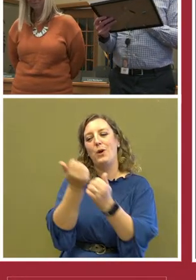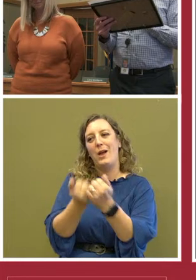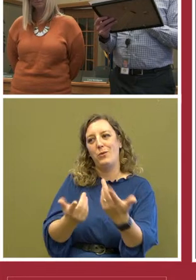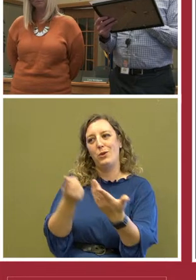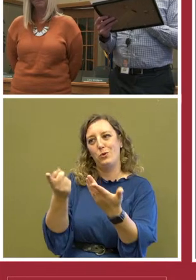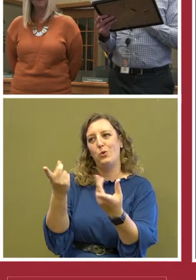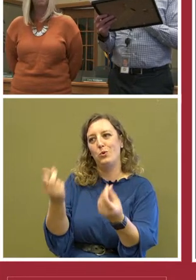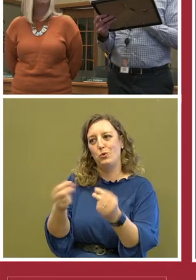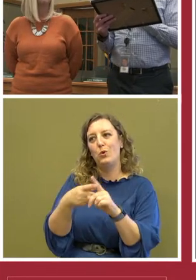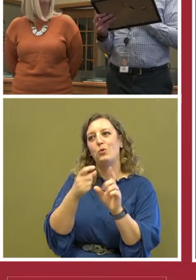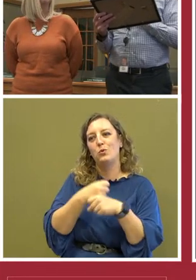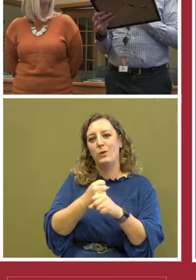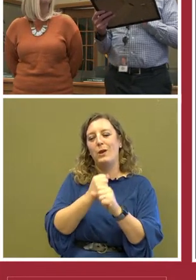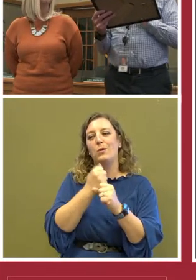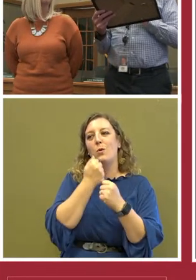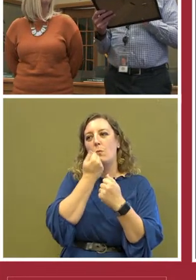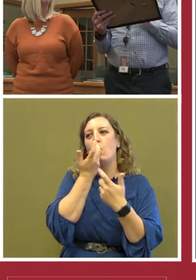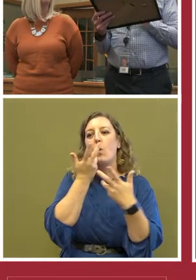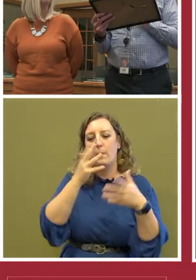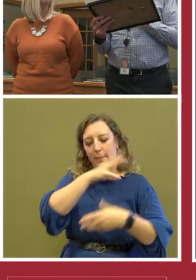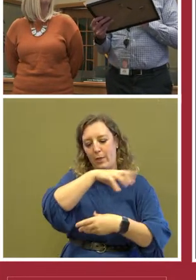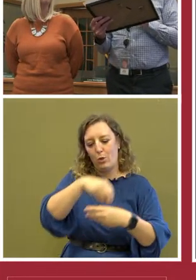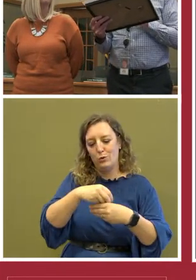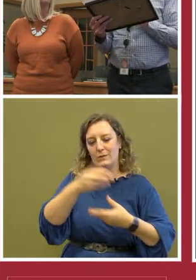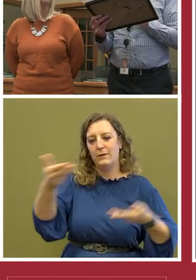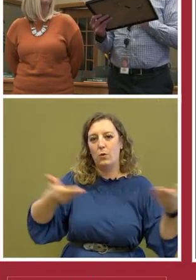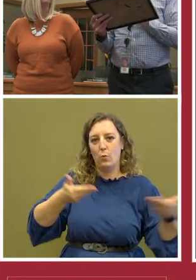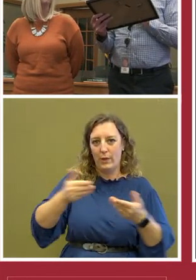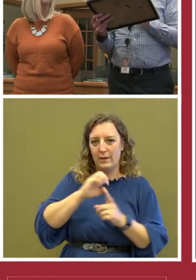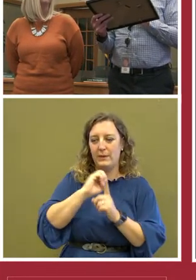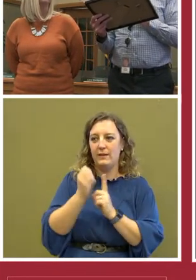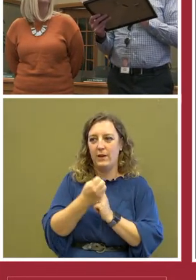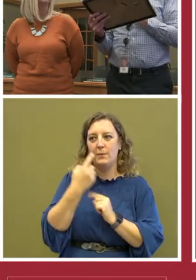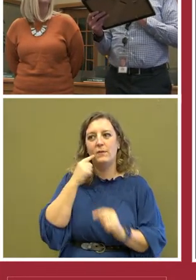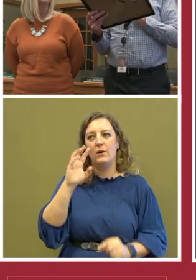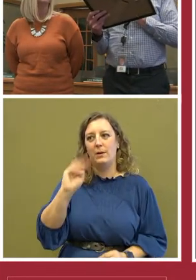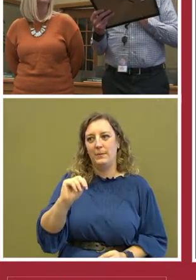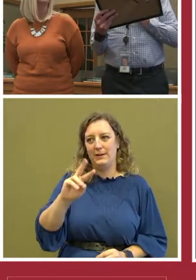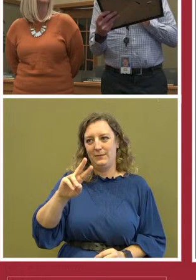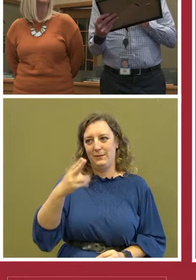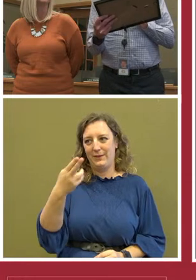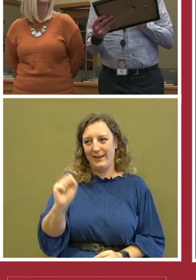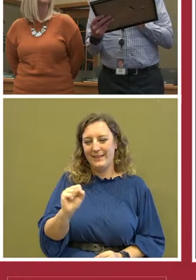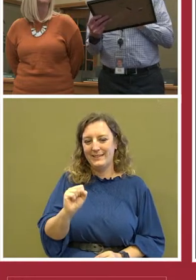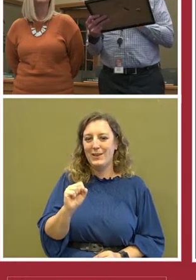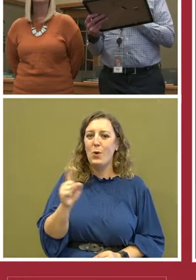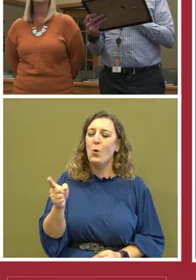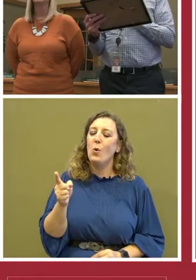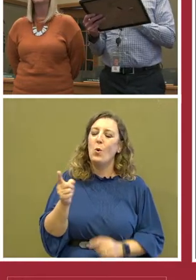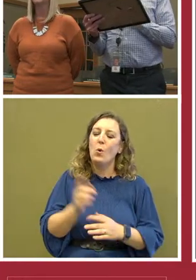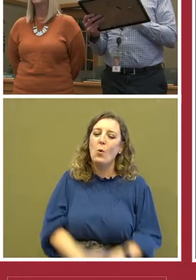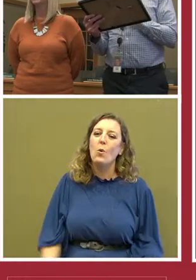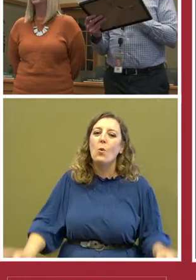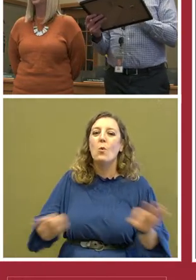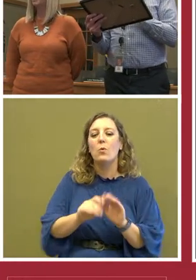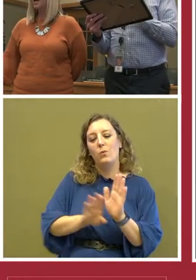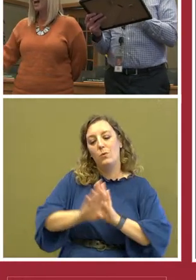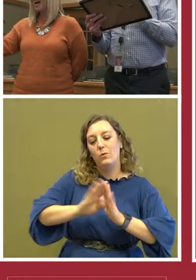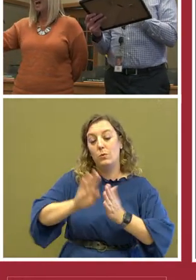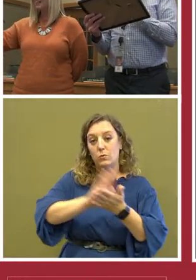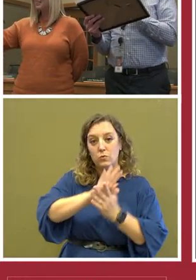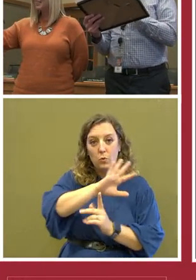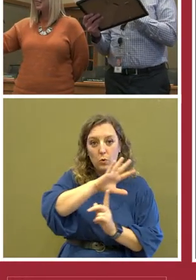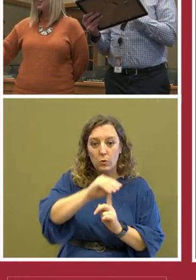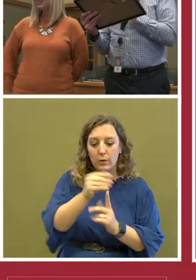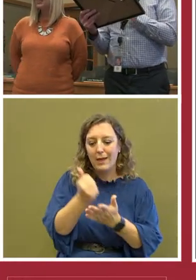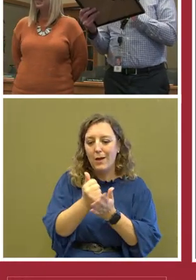you do to create a warm, inclusive, welcoming environment at Mountain View High School. You're instrumental in shaping the school culture and helping